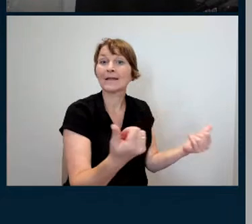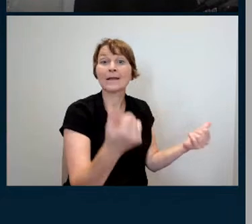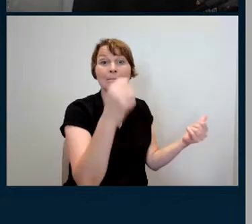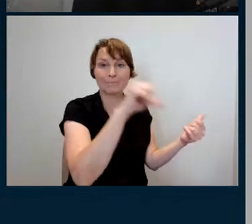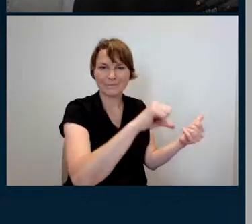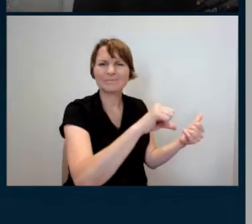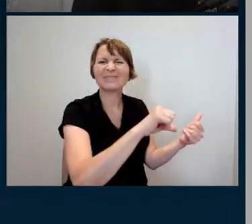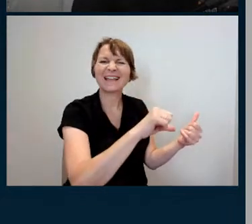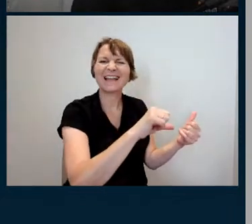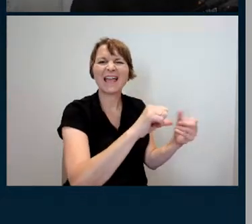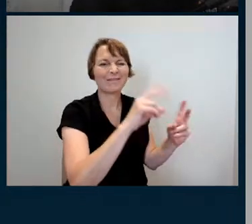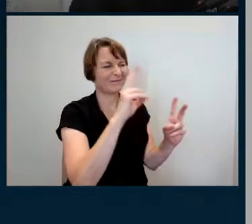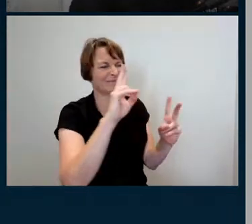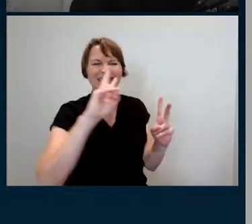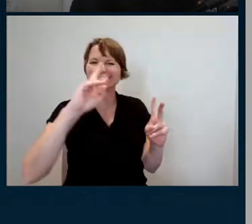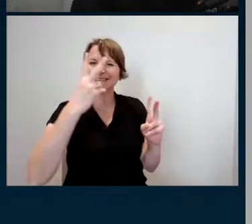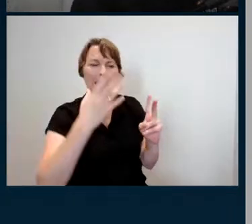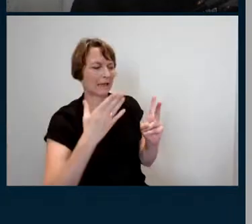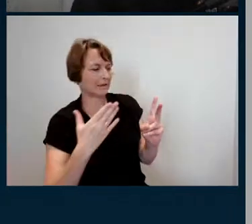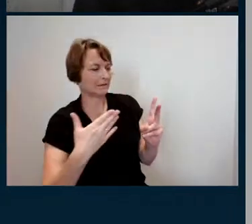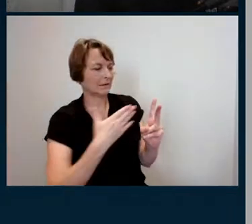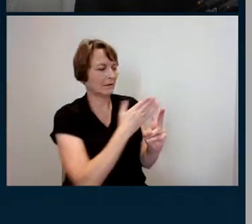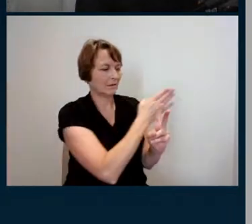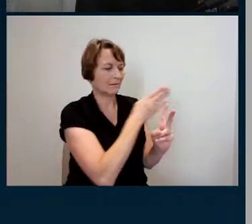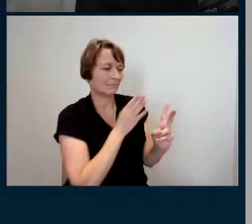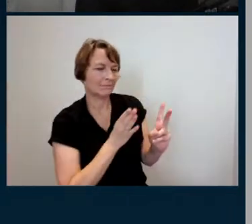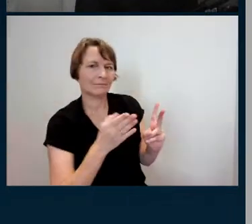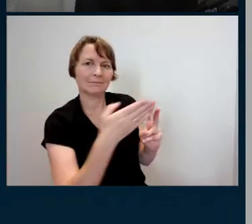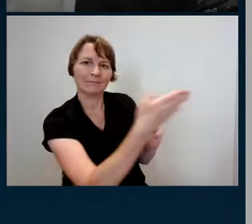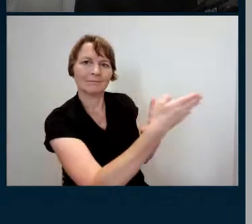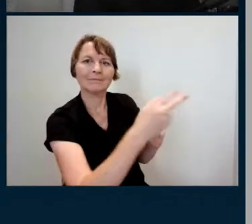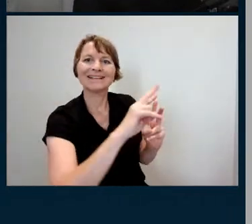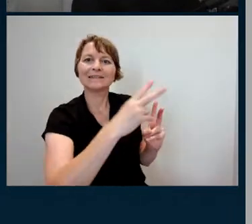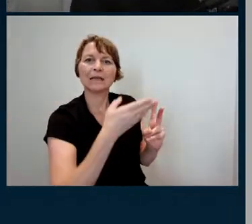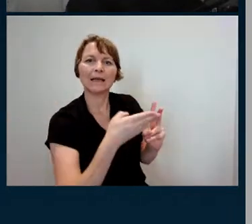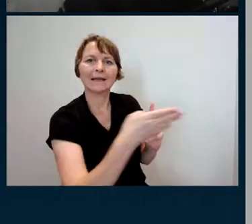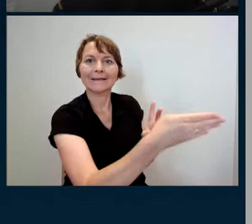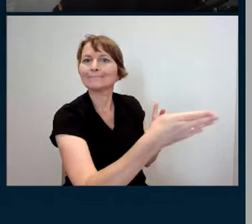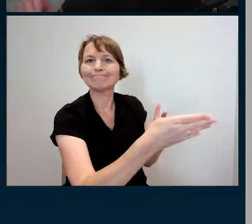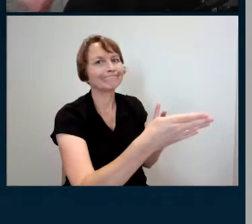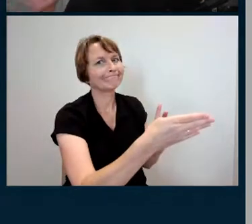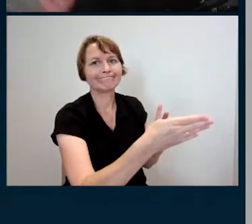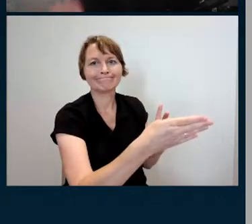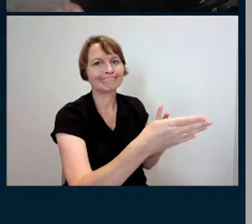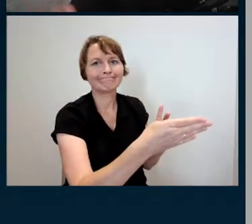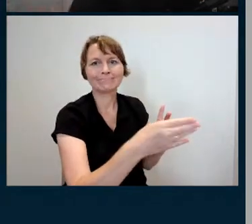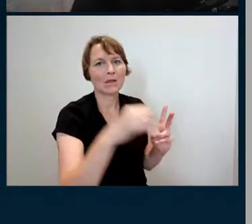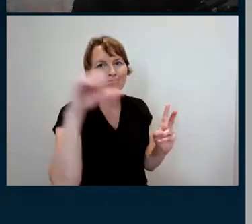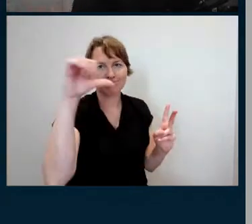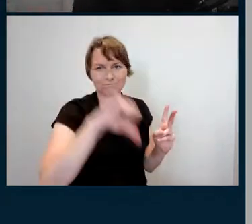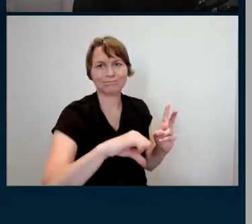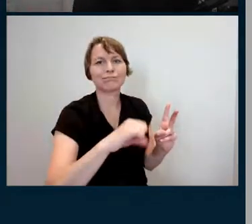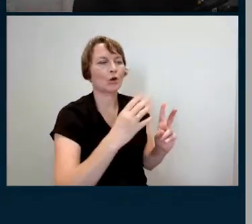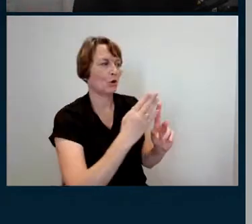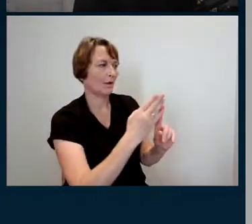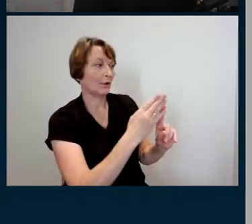queue where you can get an overview of the things that went wrong. The great